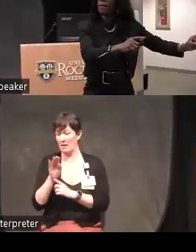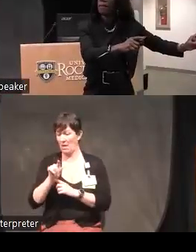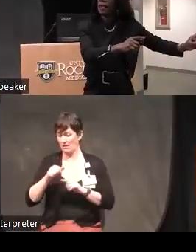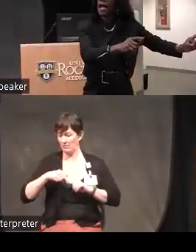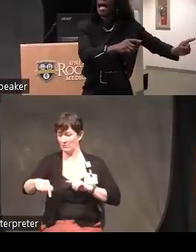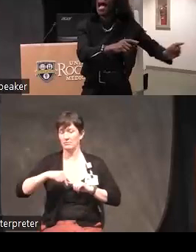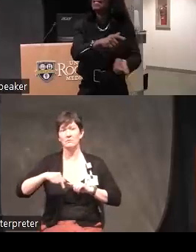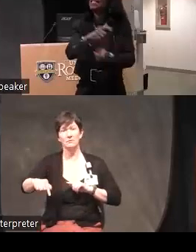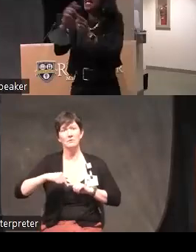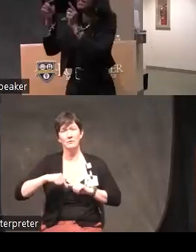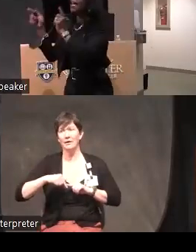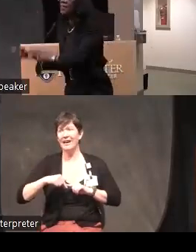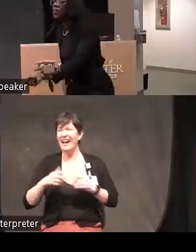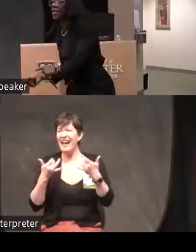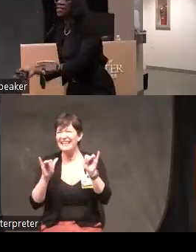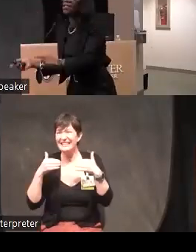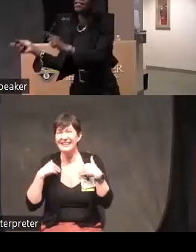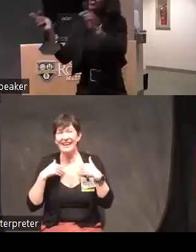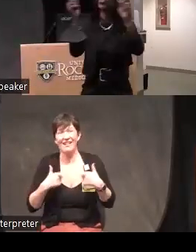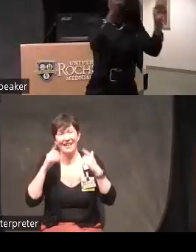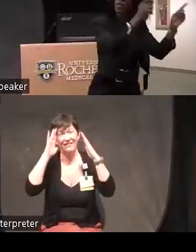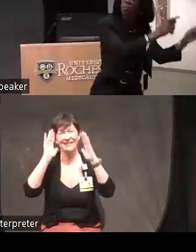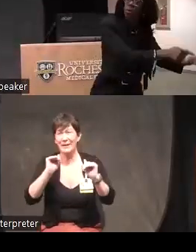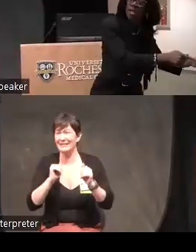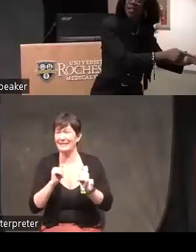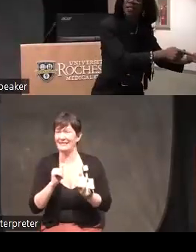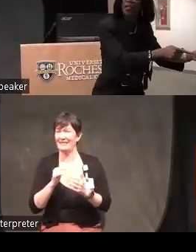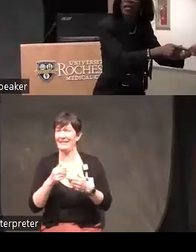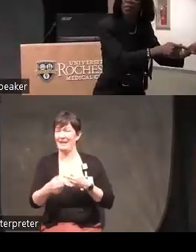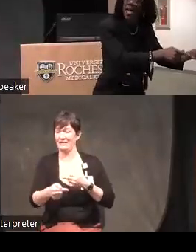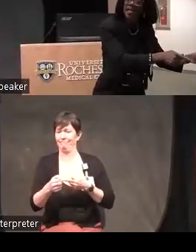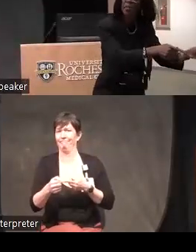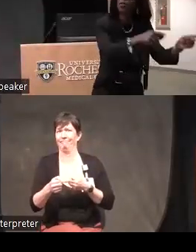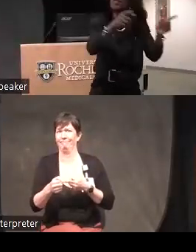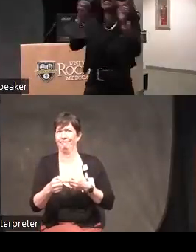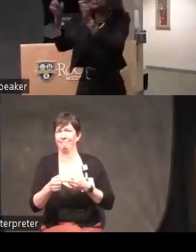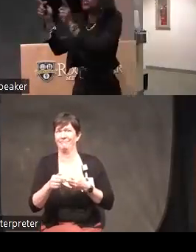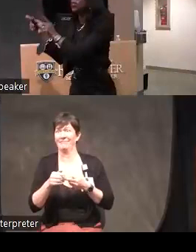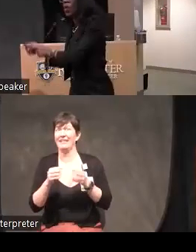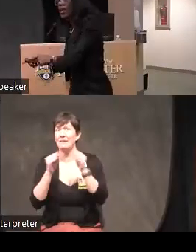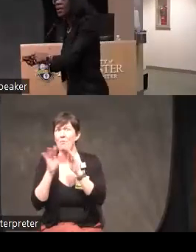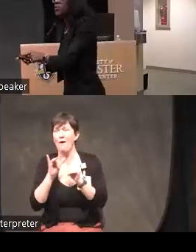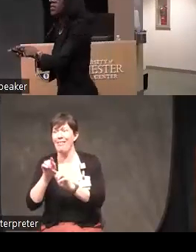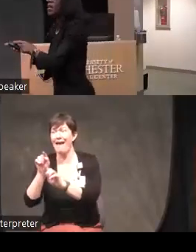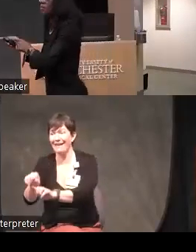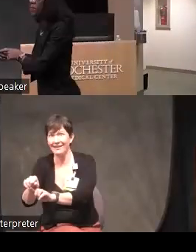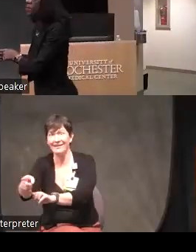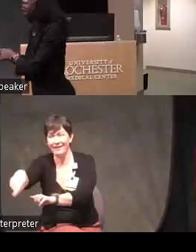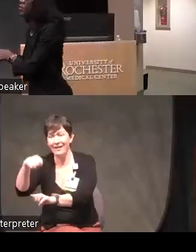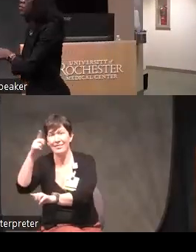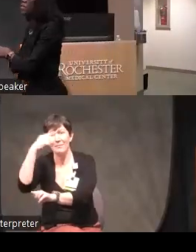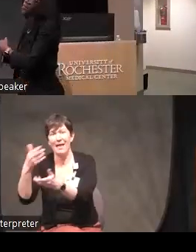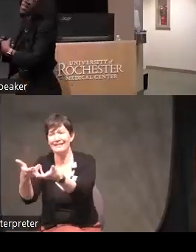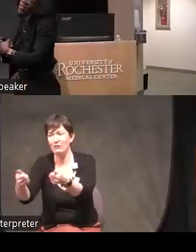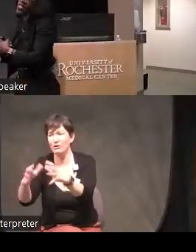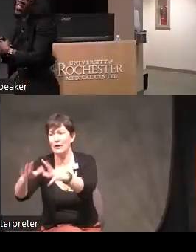right? I still have a life expectancy that's shorter and more like the segregated Black neighborhood than I do the white neighbors that I've been able to move